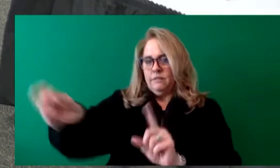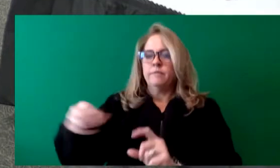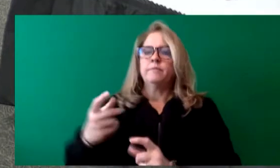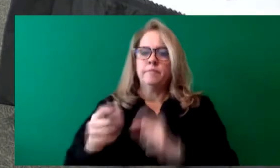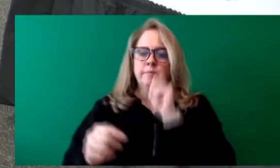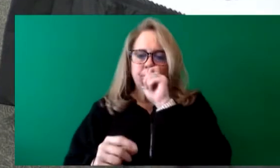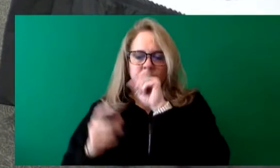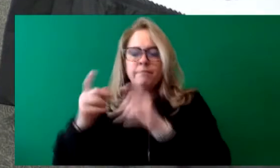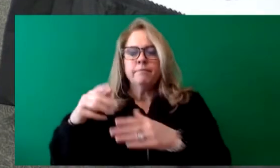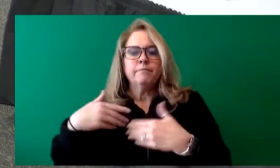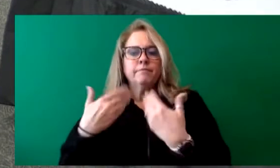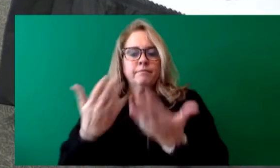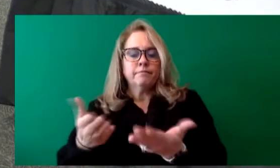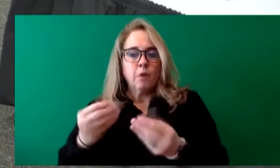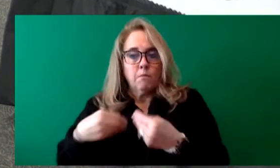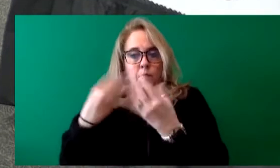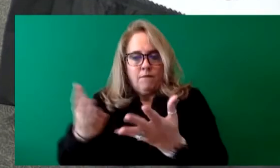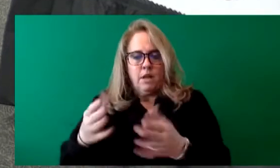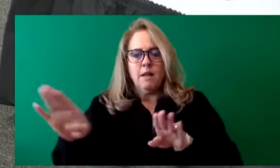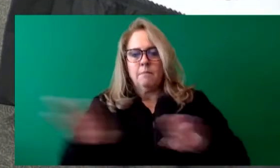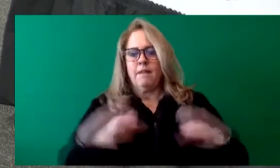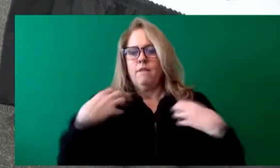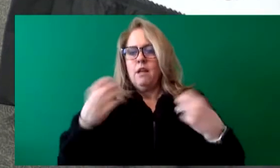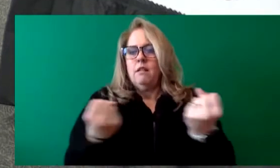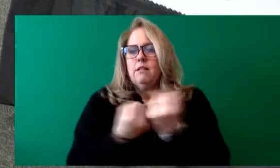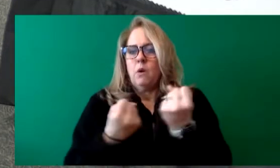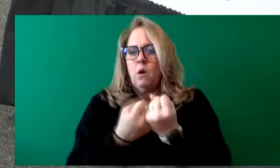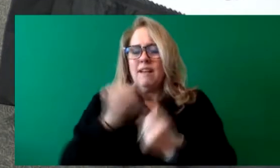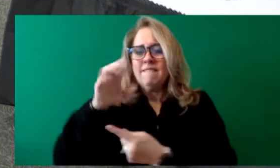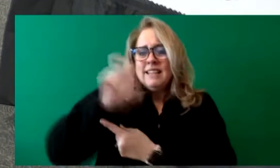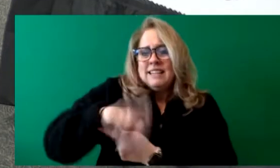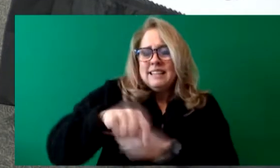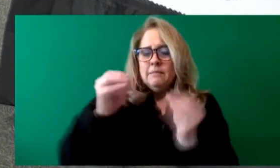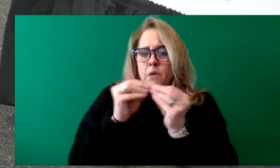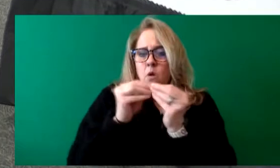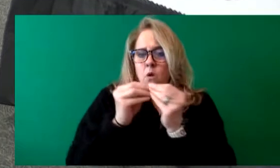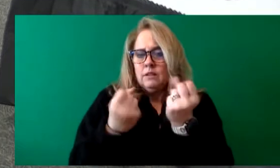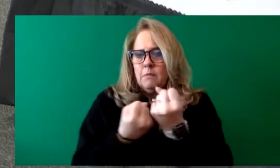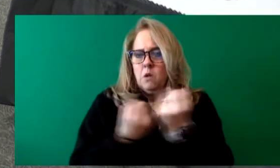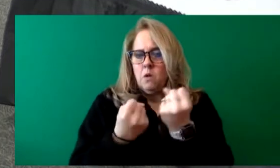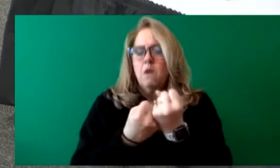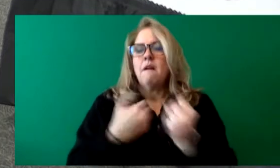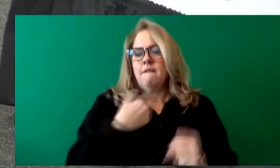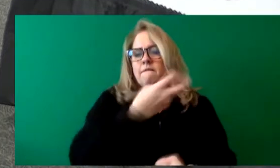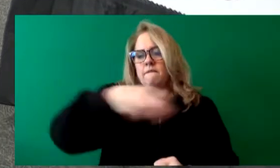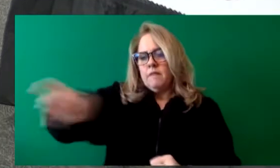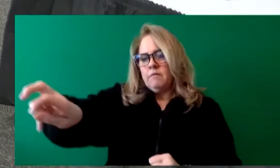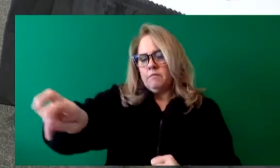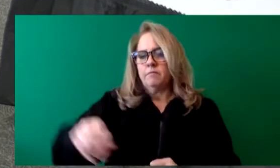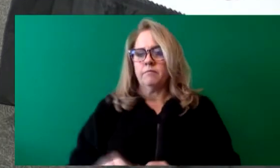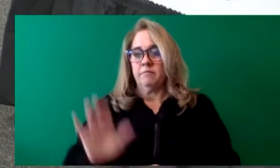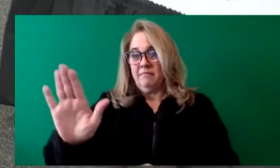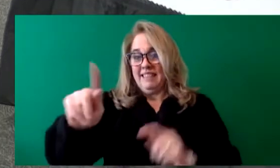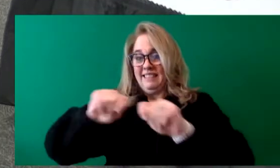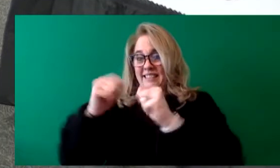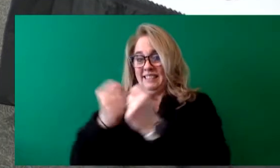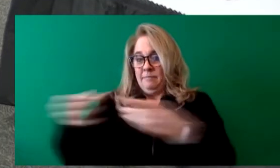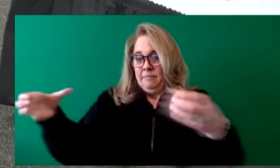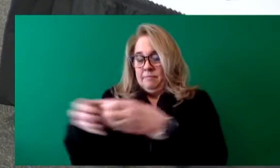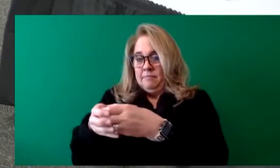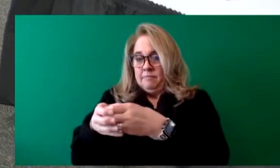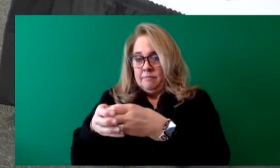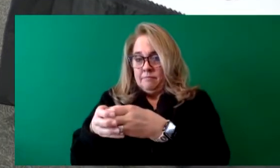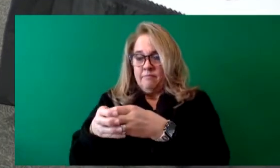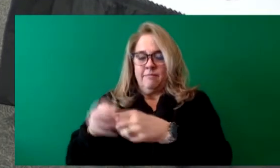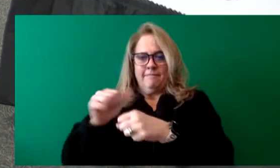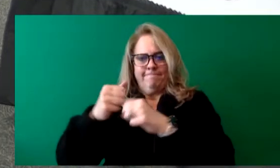and physical health needs of COVID-19 positive patients. Ty and her team quickly mobilized an entire ward at